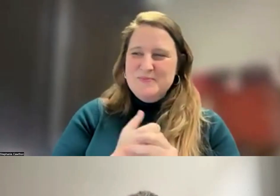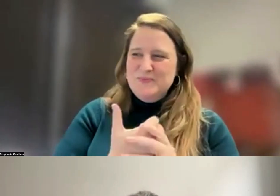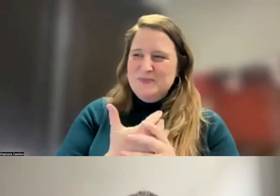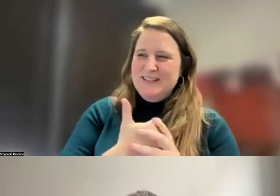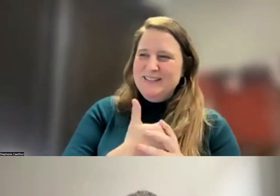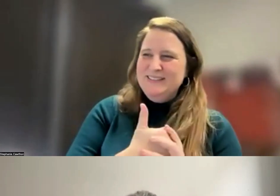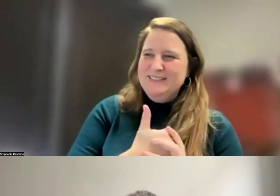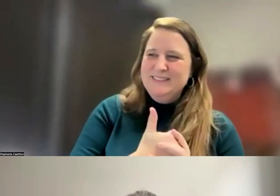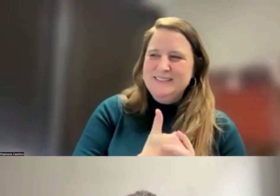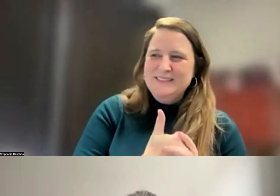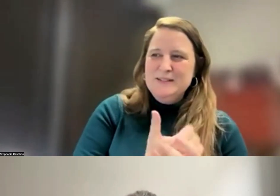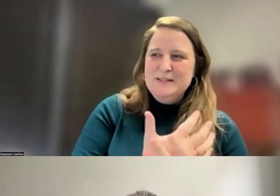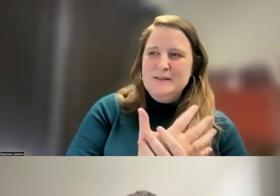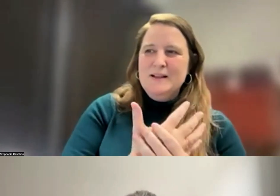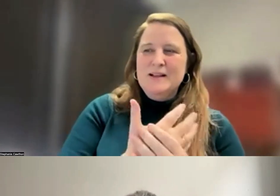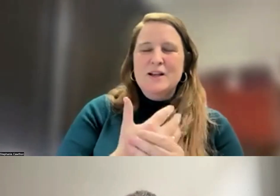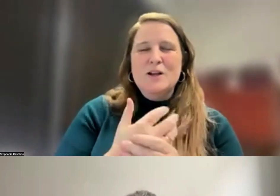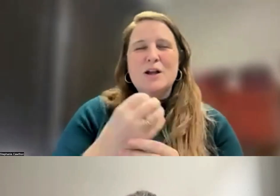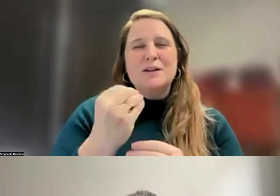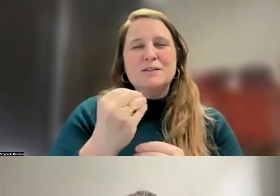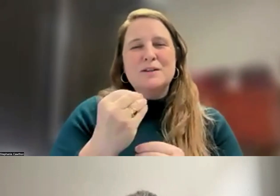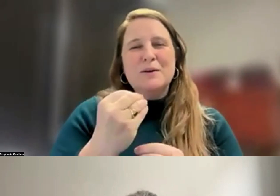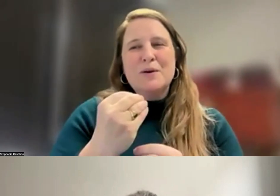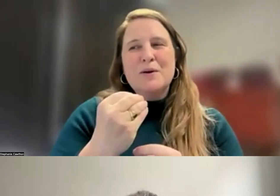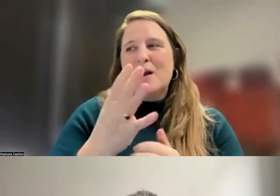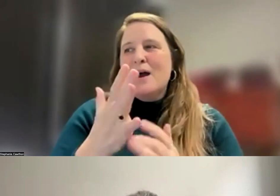it out and kind of wade through that.